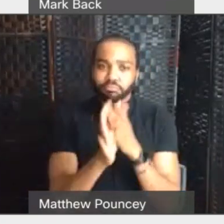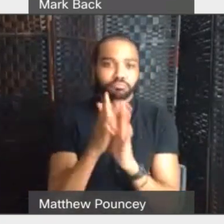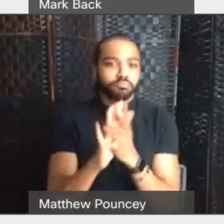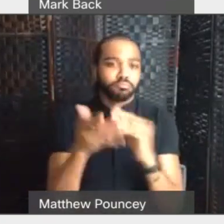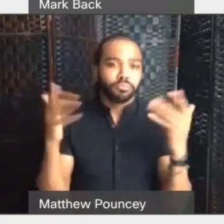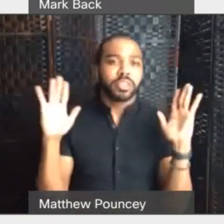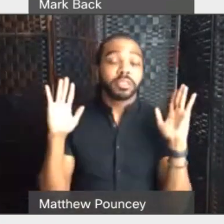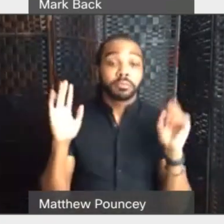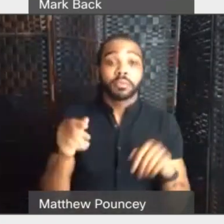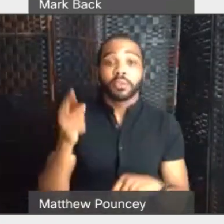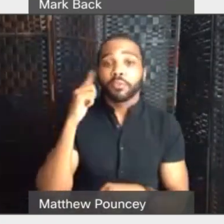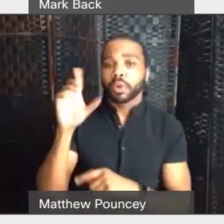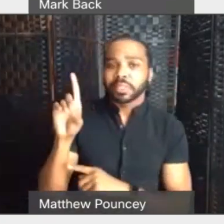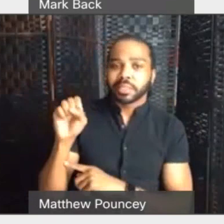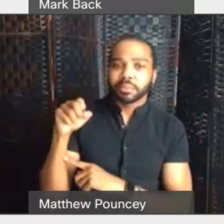Amongst DSP staff